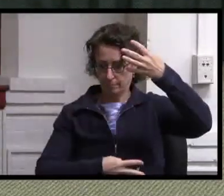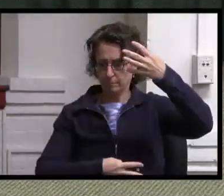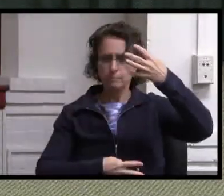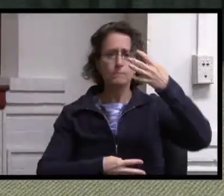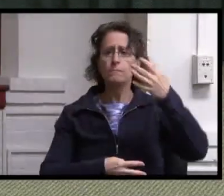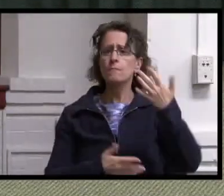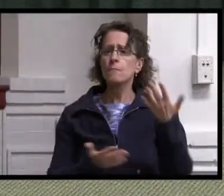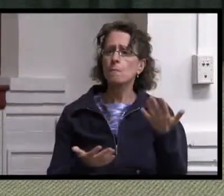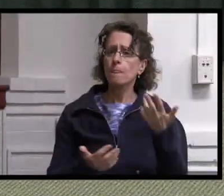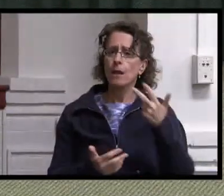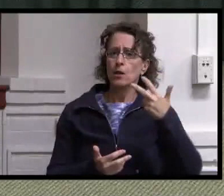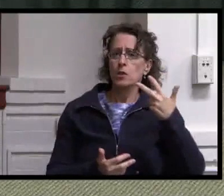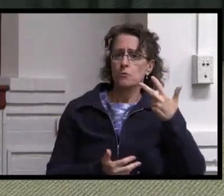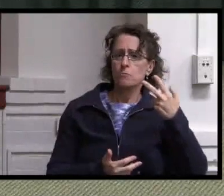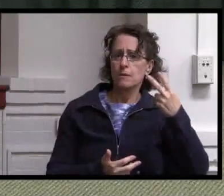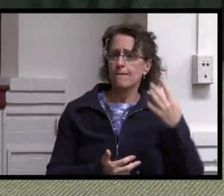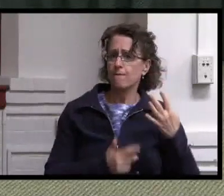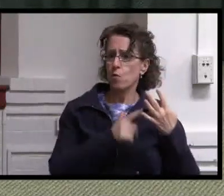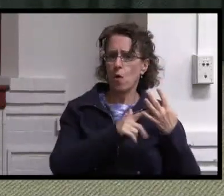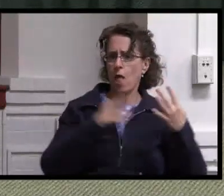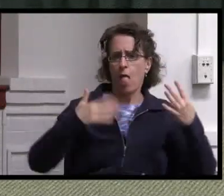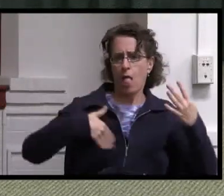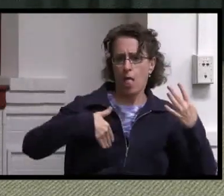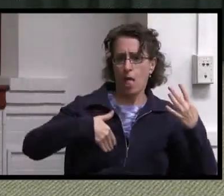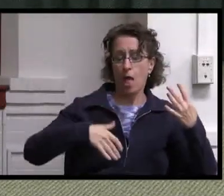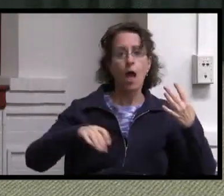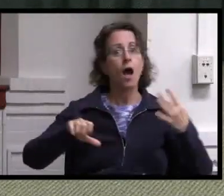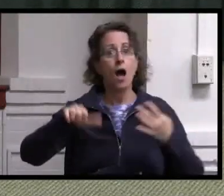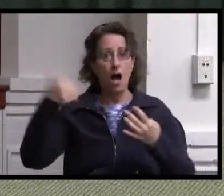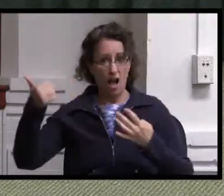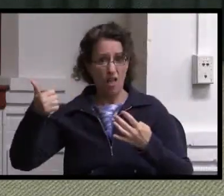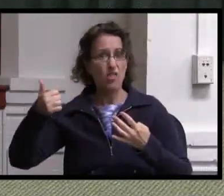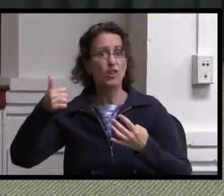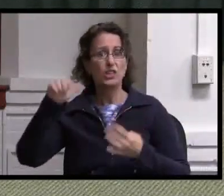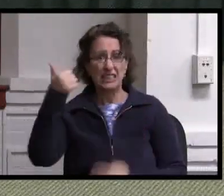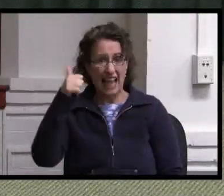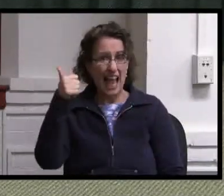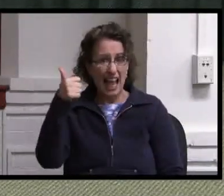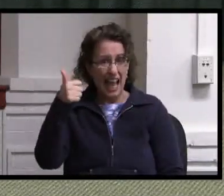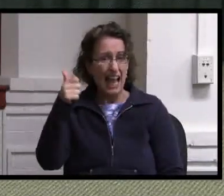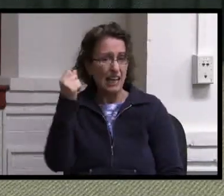really only three or four that are not getting some kind of attention at this point. Right.